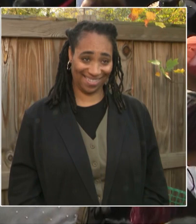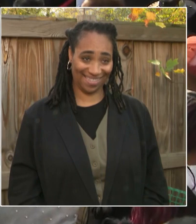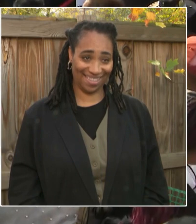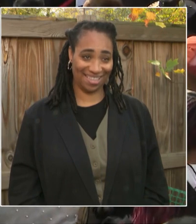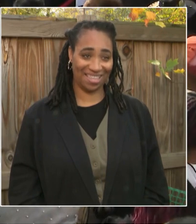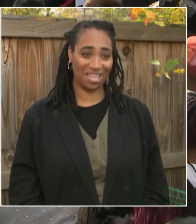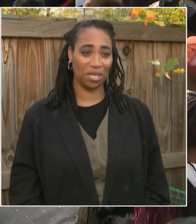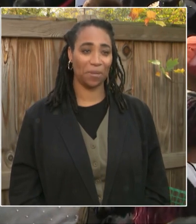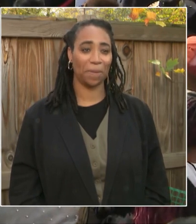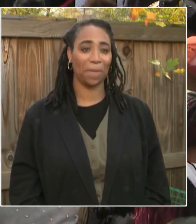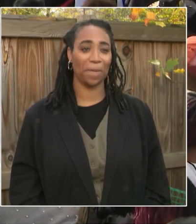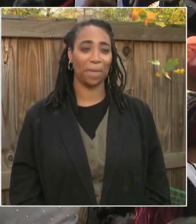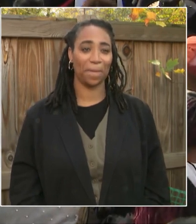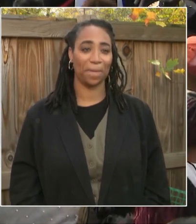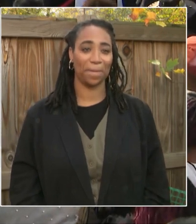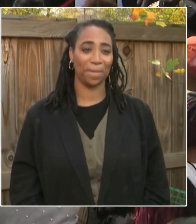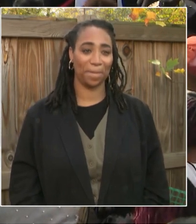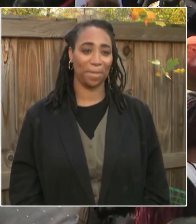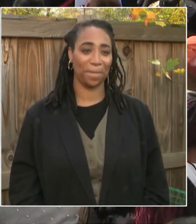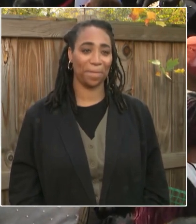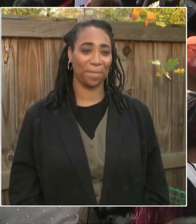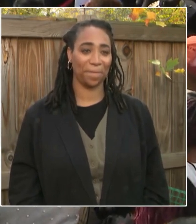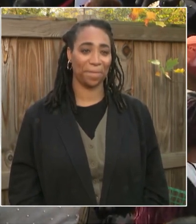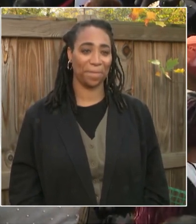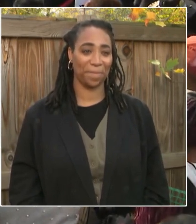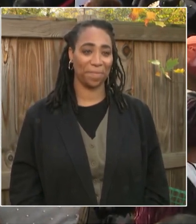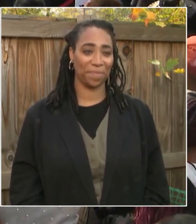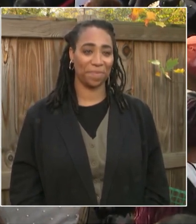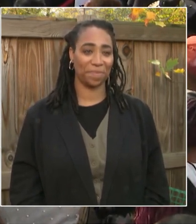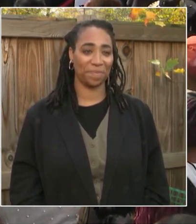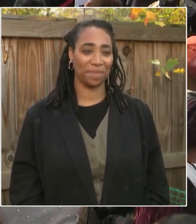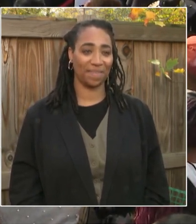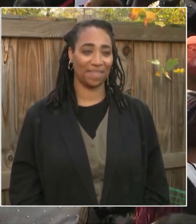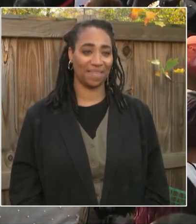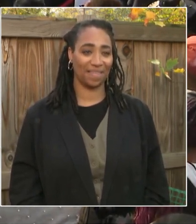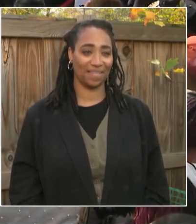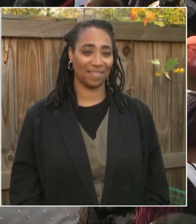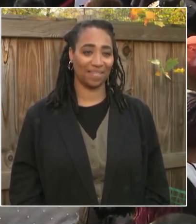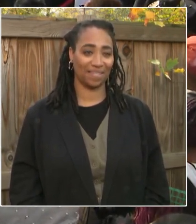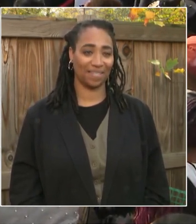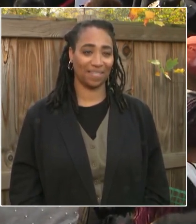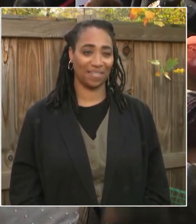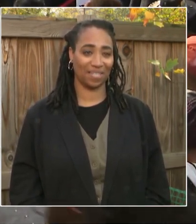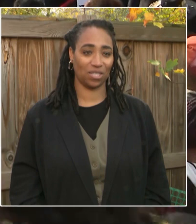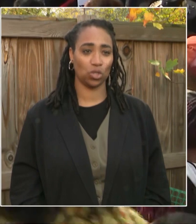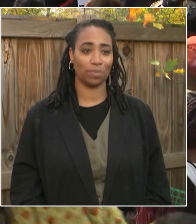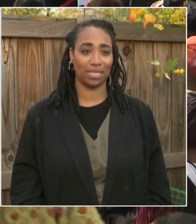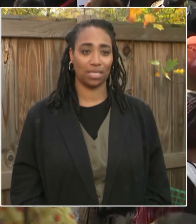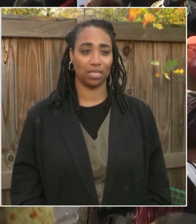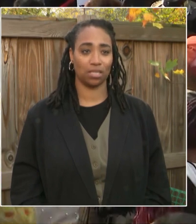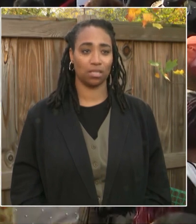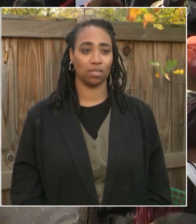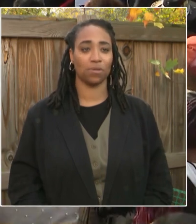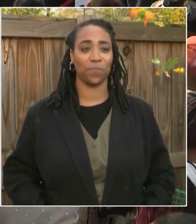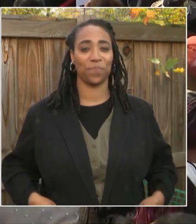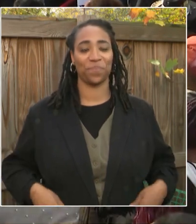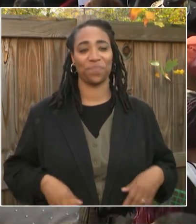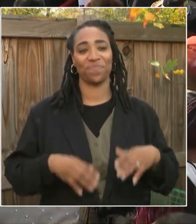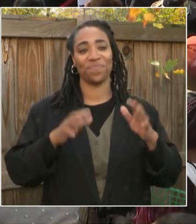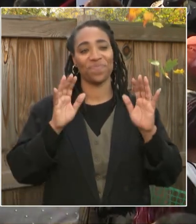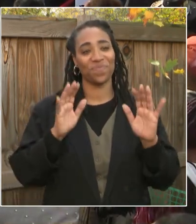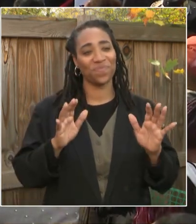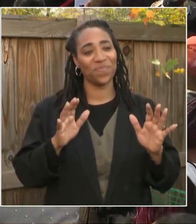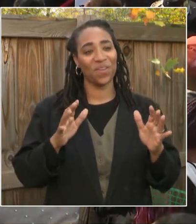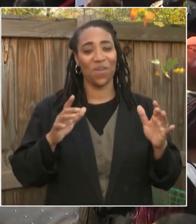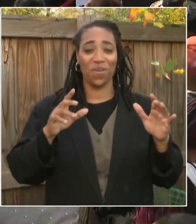amen? But I am asking that y'all would hold to your 2-minute limit so that we can get to the crank, because it would be horrible to be at the Go-Go Museum and